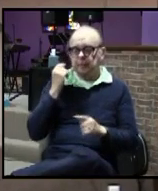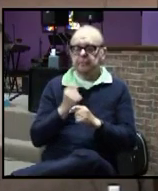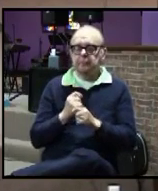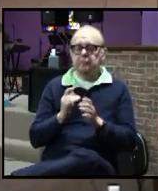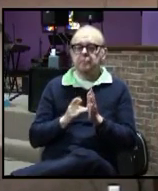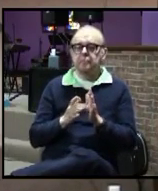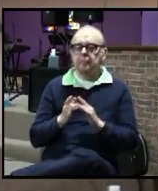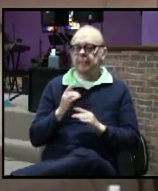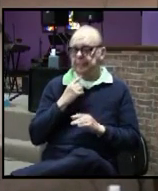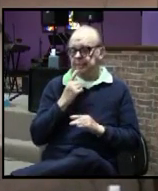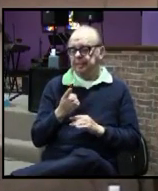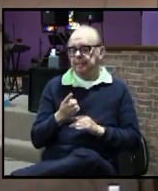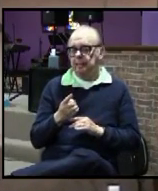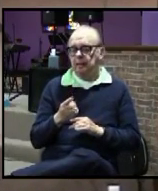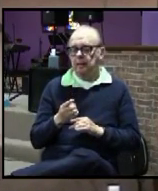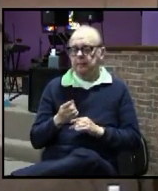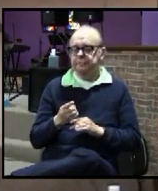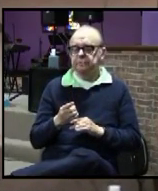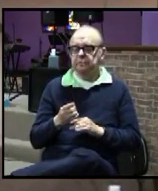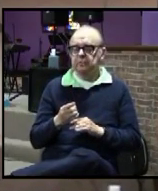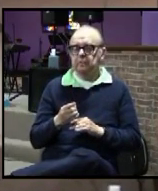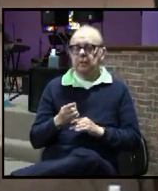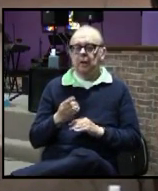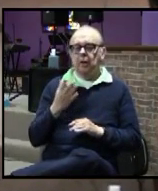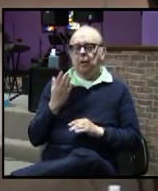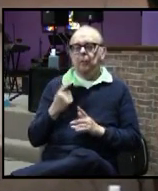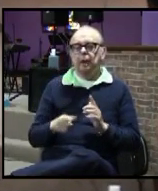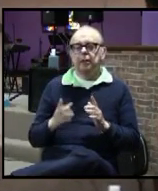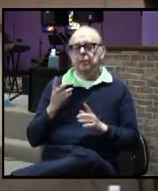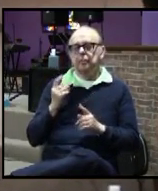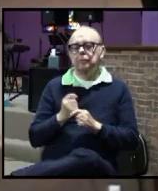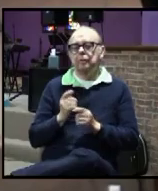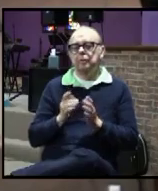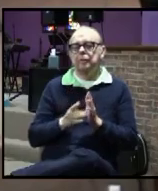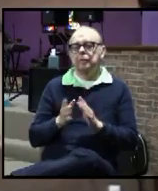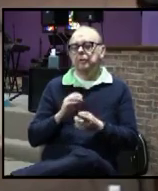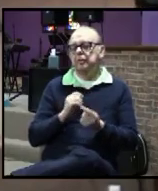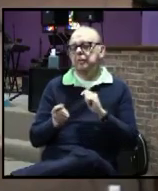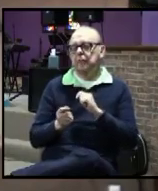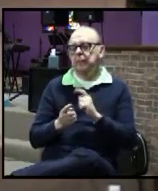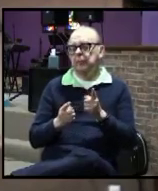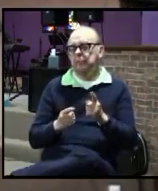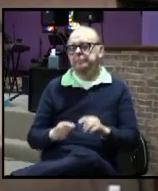If you can trust Jesus to save you, why can't you trust Jesus to change you?